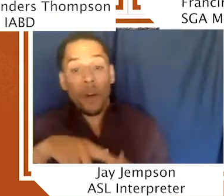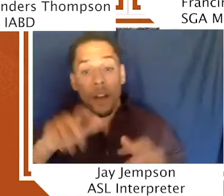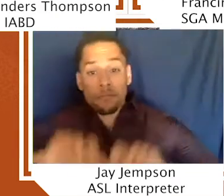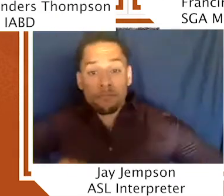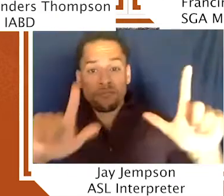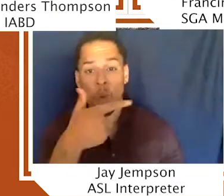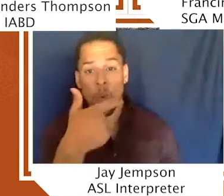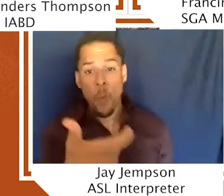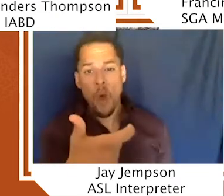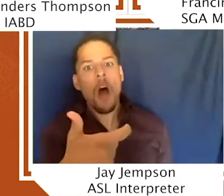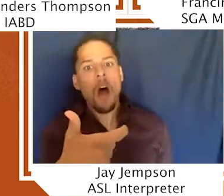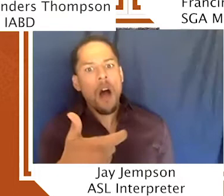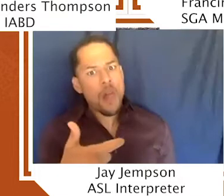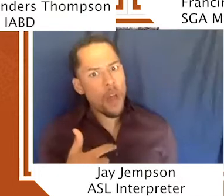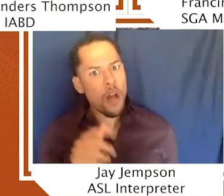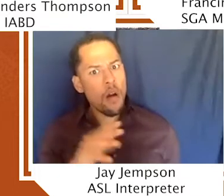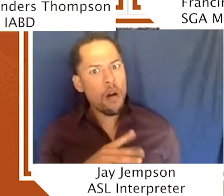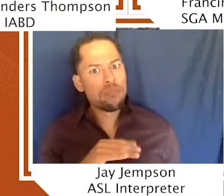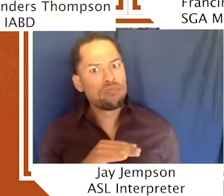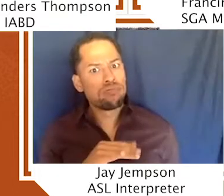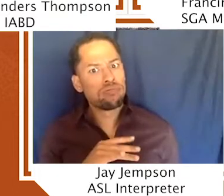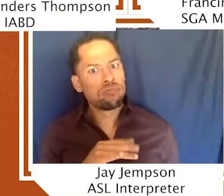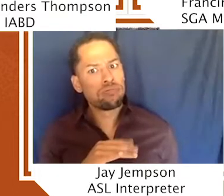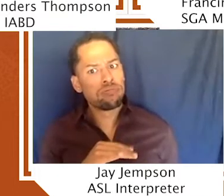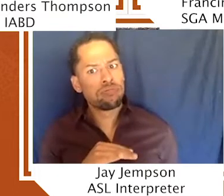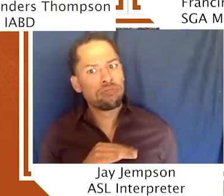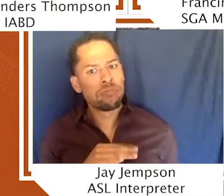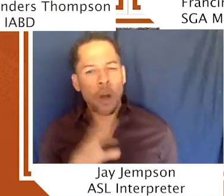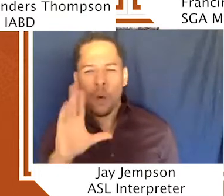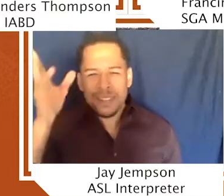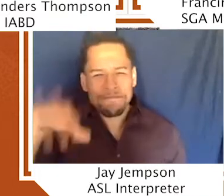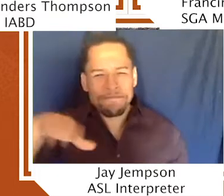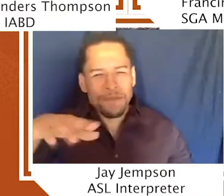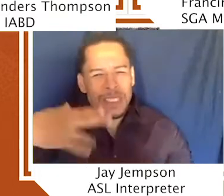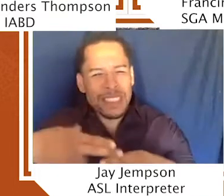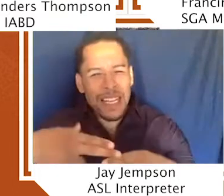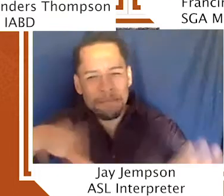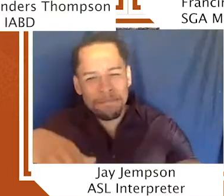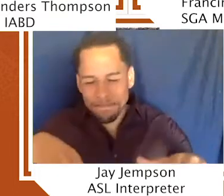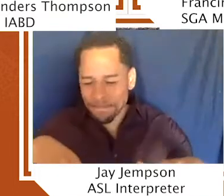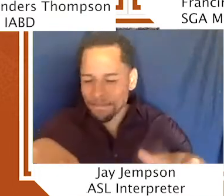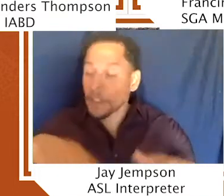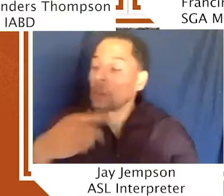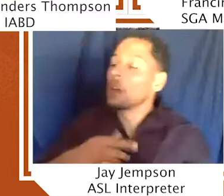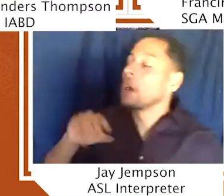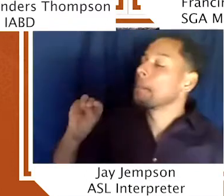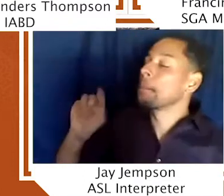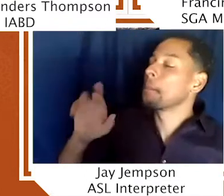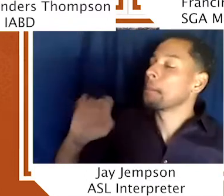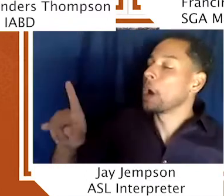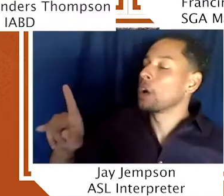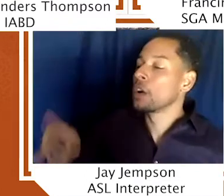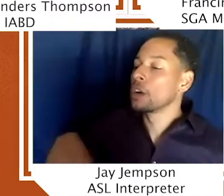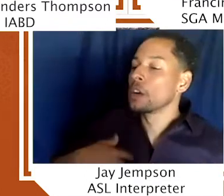is amazing. Because remind me of the guy's name. I don't remember. Mark. Yes. I'll just say his first